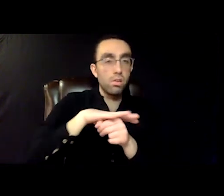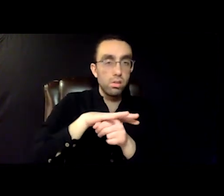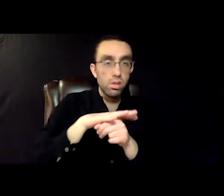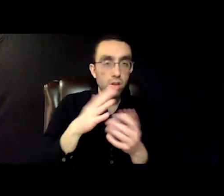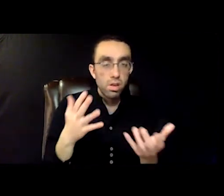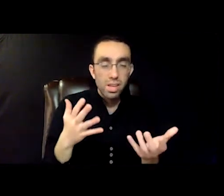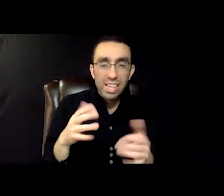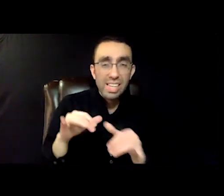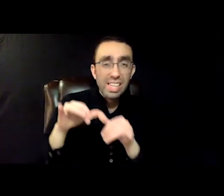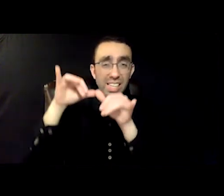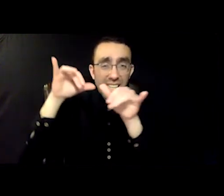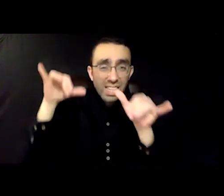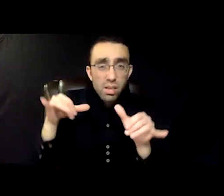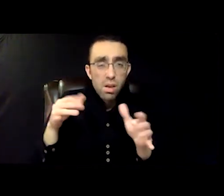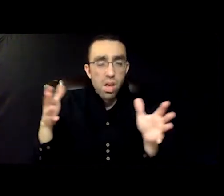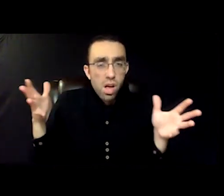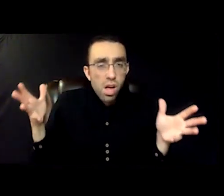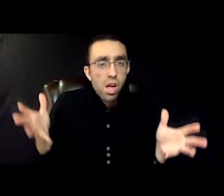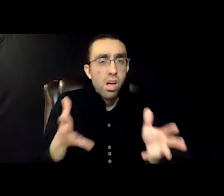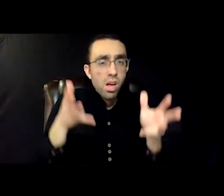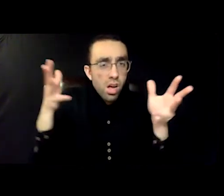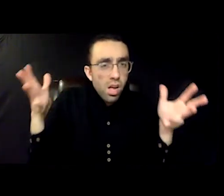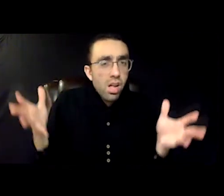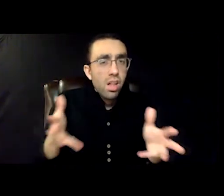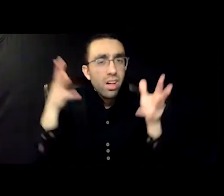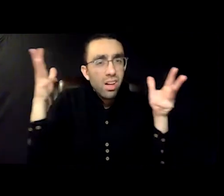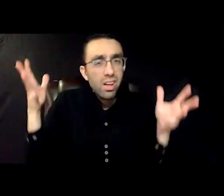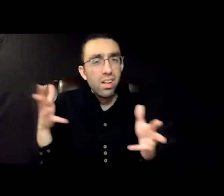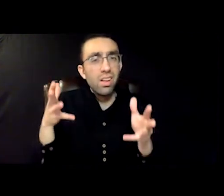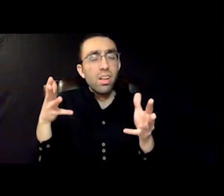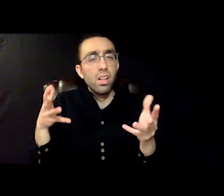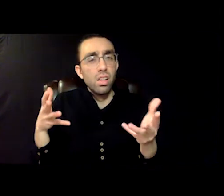system perpetuated by the West,